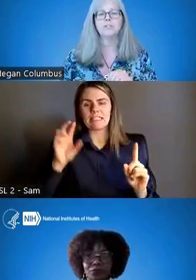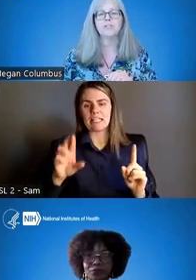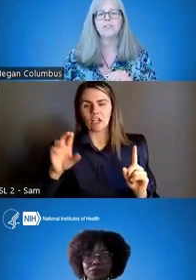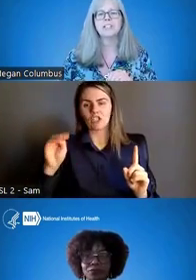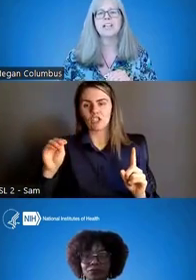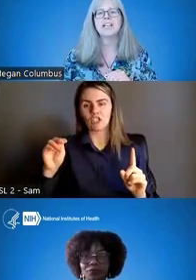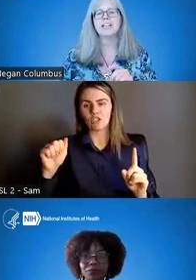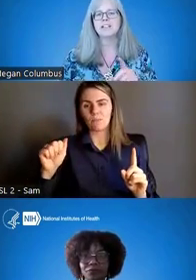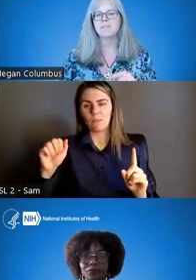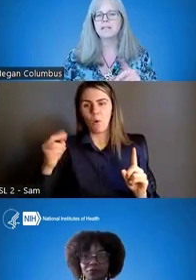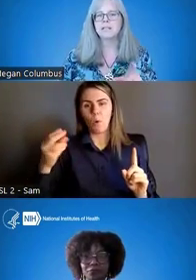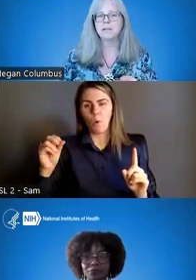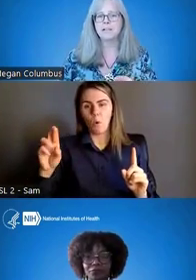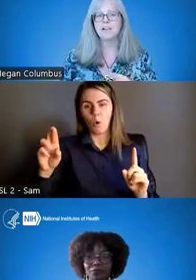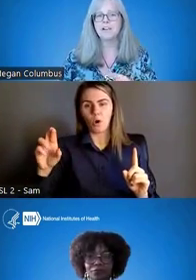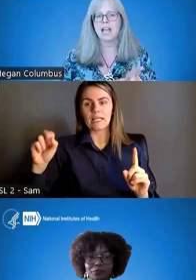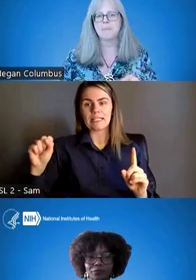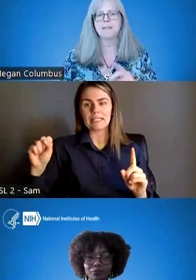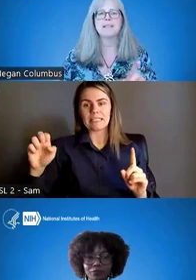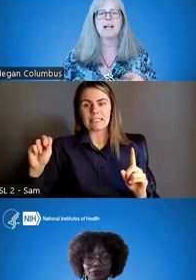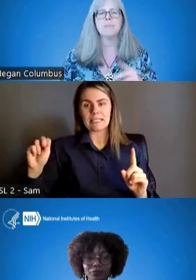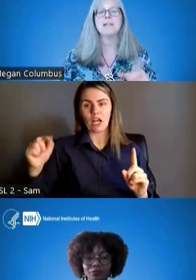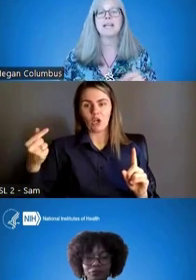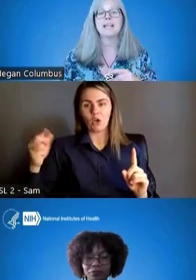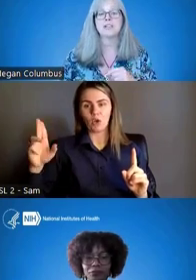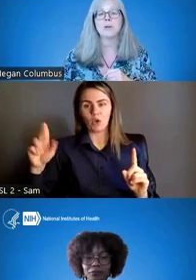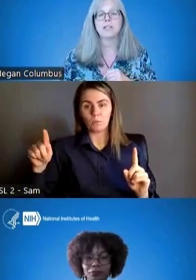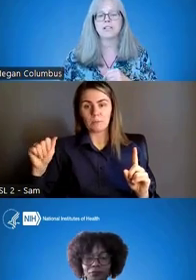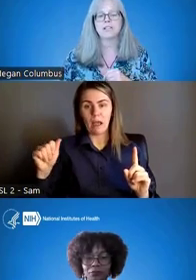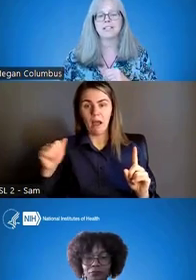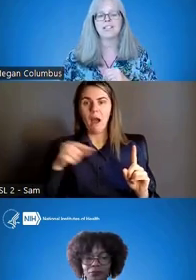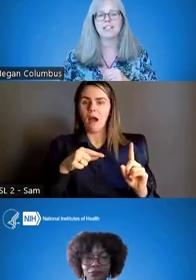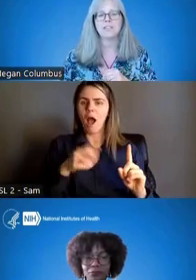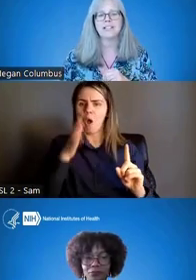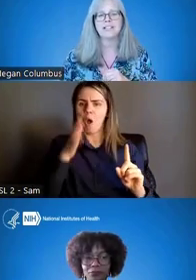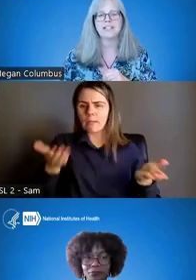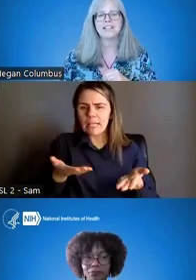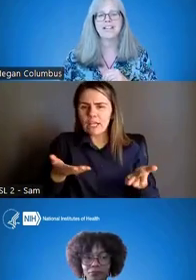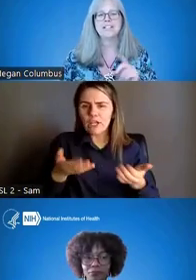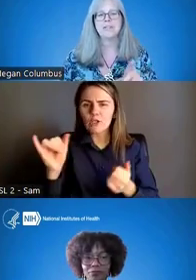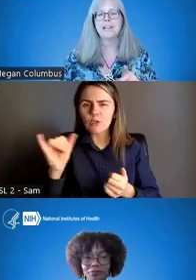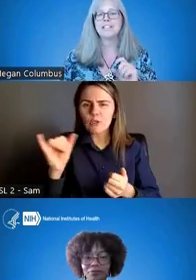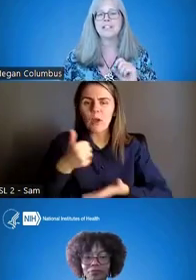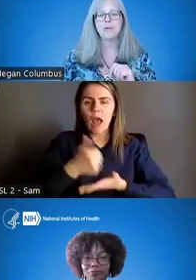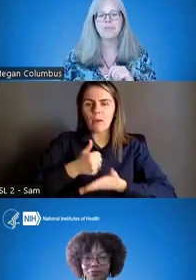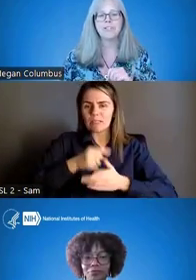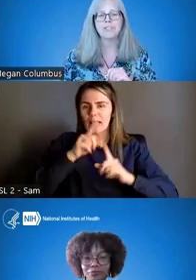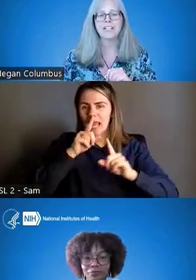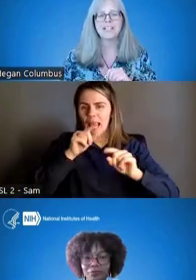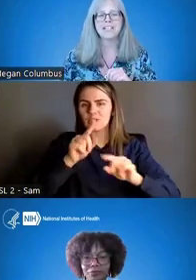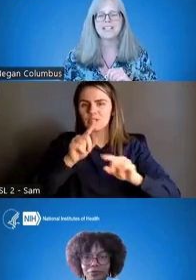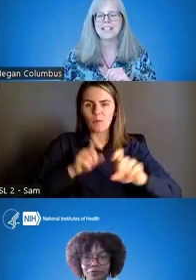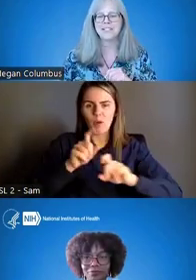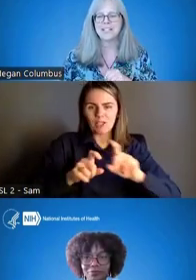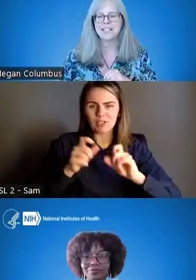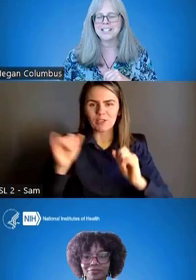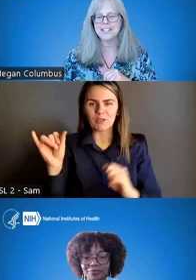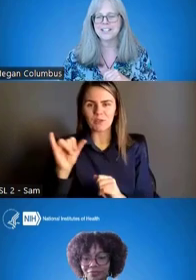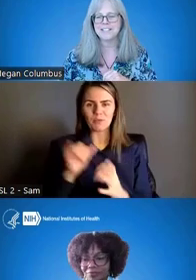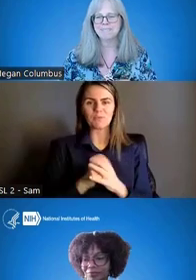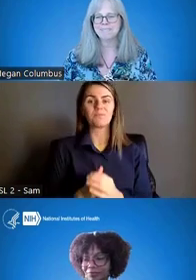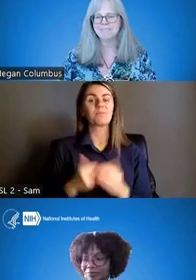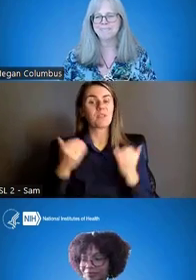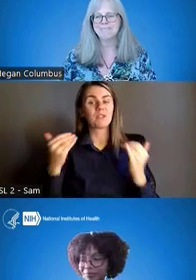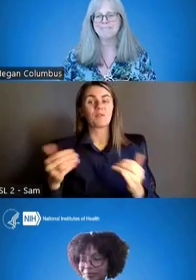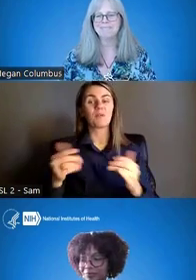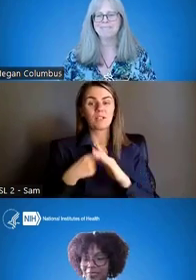Research Workforce, is going to be in the background helping to answer questions in the Q&A today. So thanks to you both for joining us, and let's go ahead and get